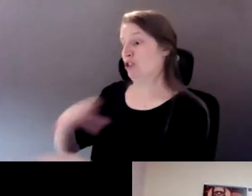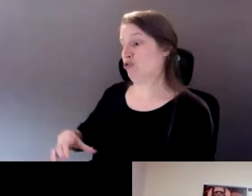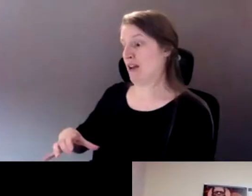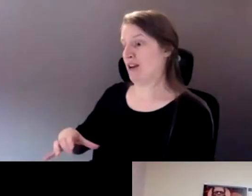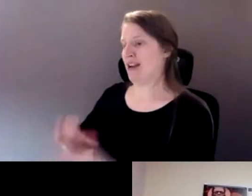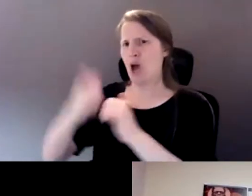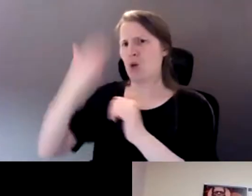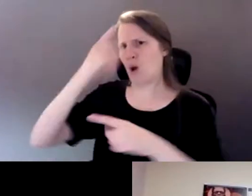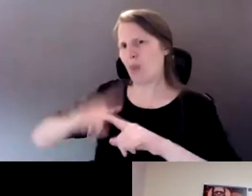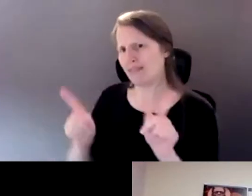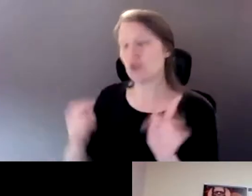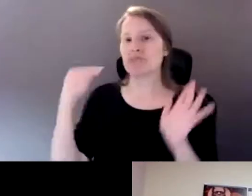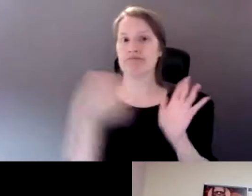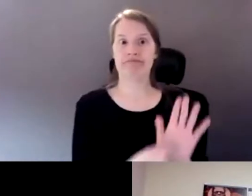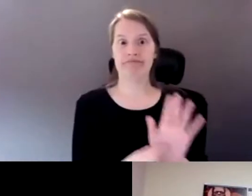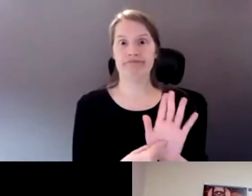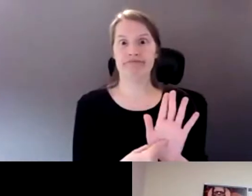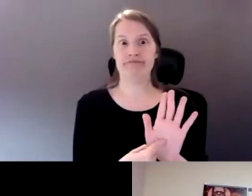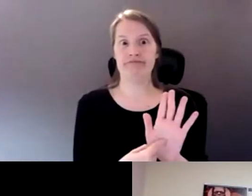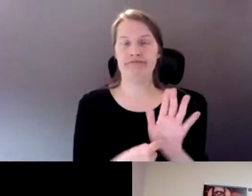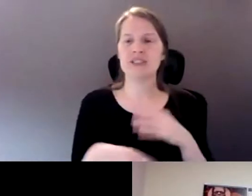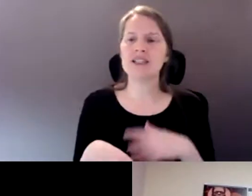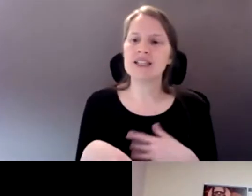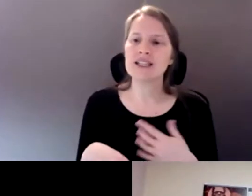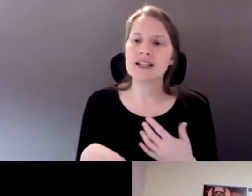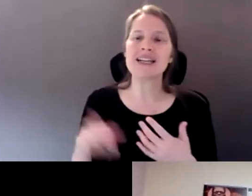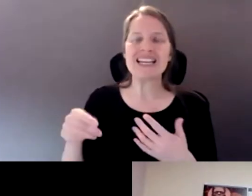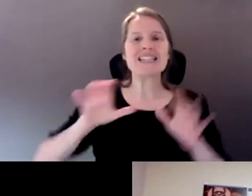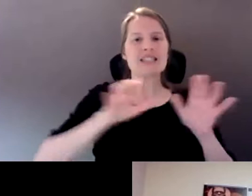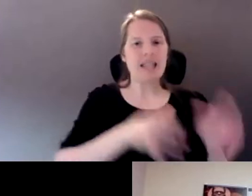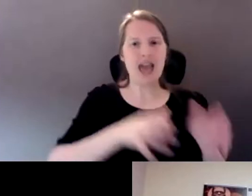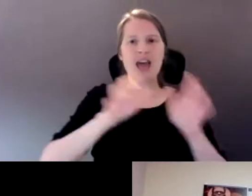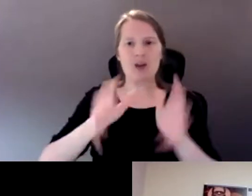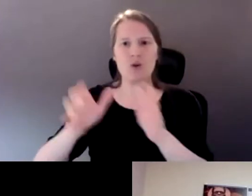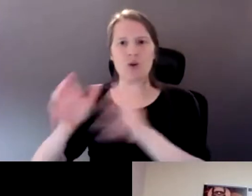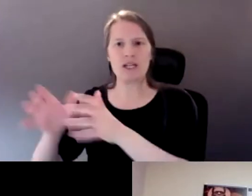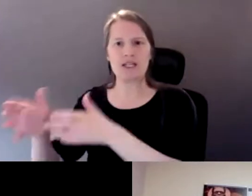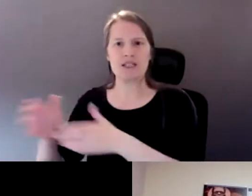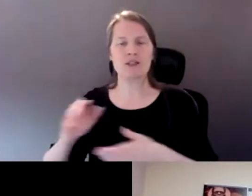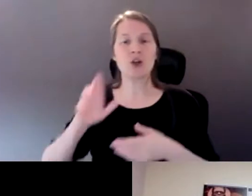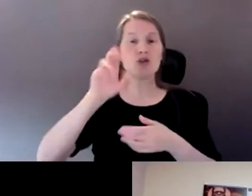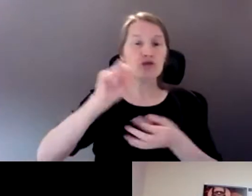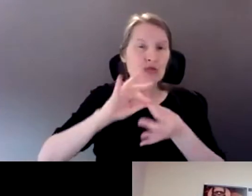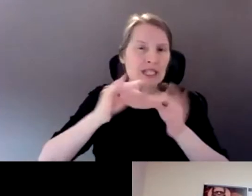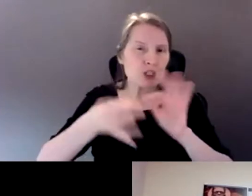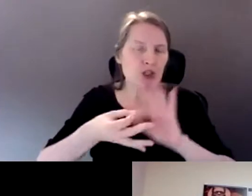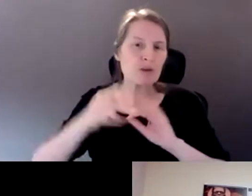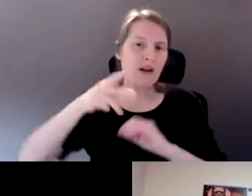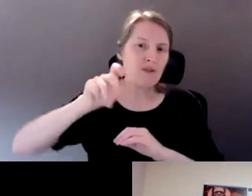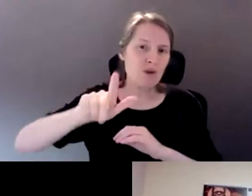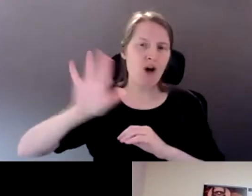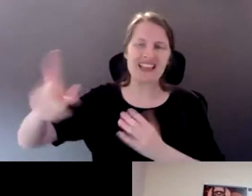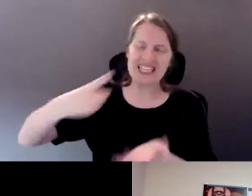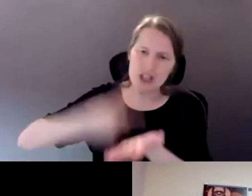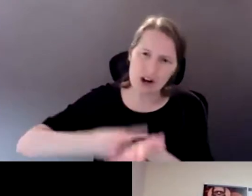work, Jews probably wouldn't have survived into modernity. The categories he used, the way he reinterpreted Paul, the arguments he made about